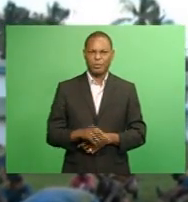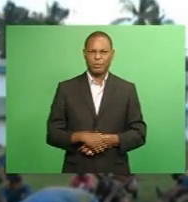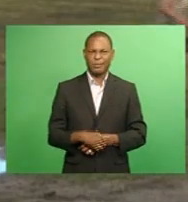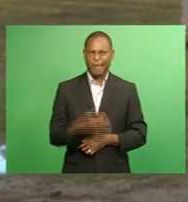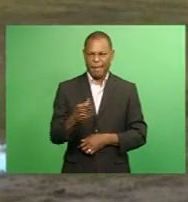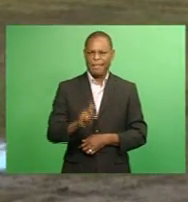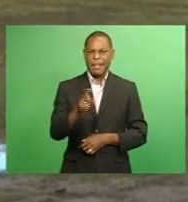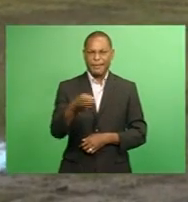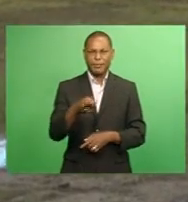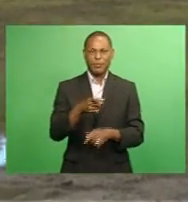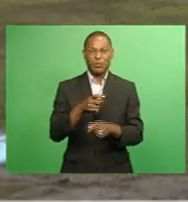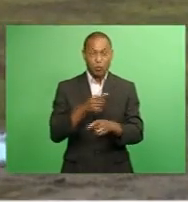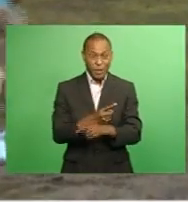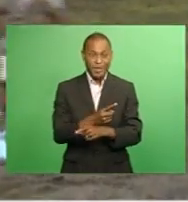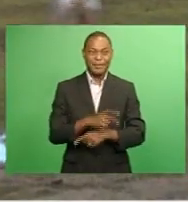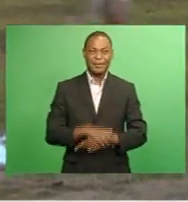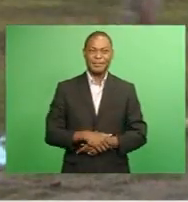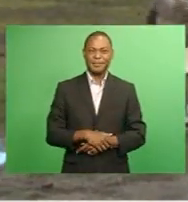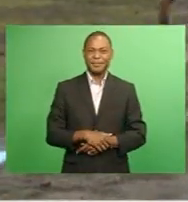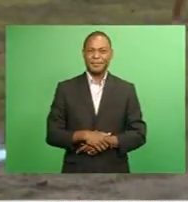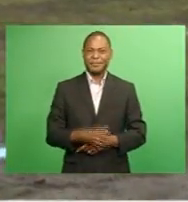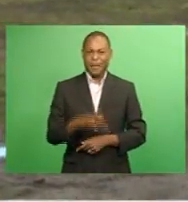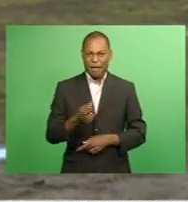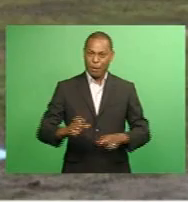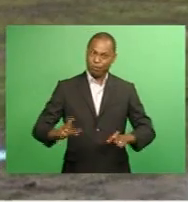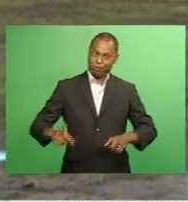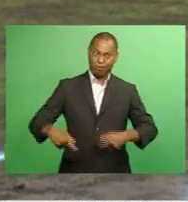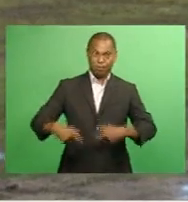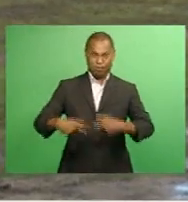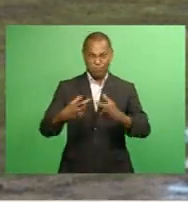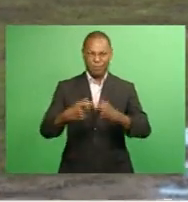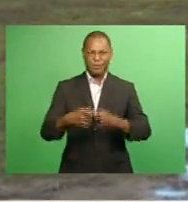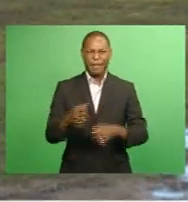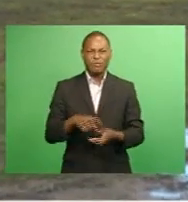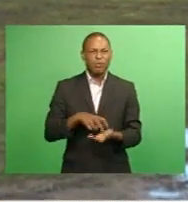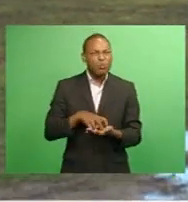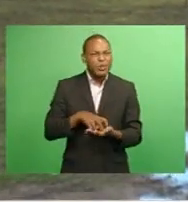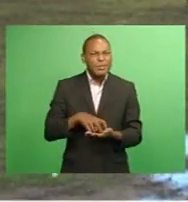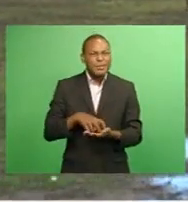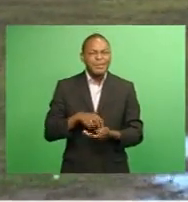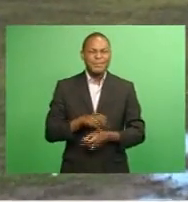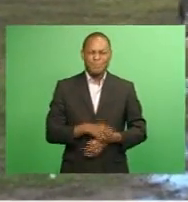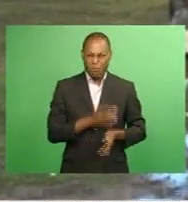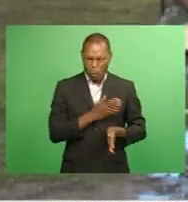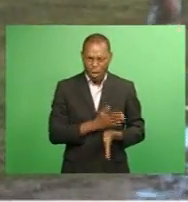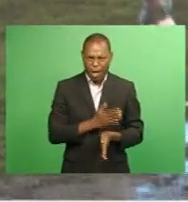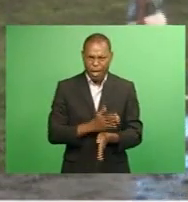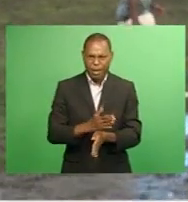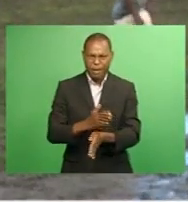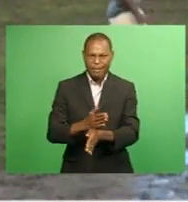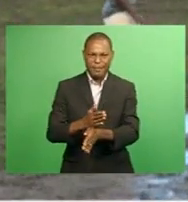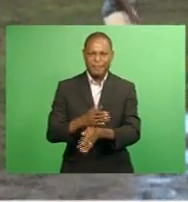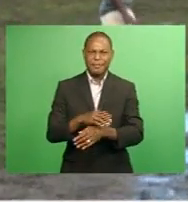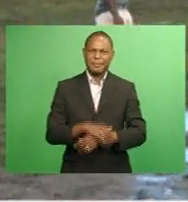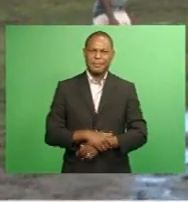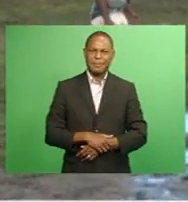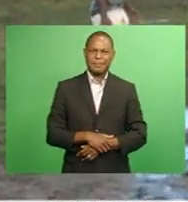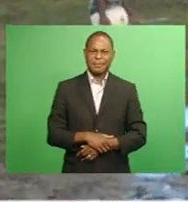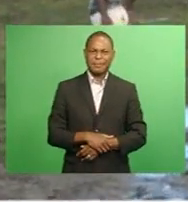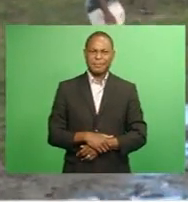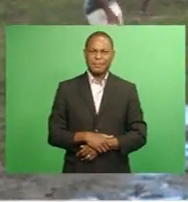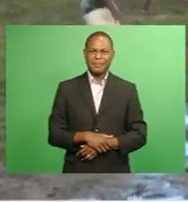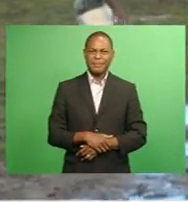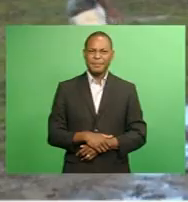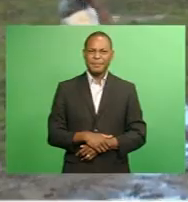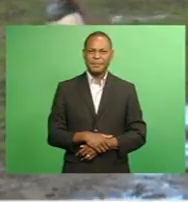week. The pre-season clashes have uncovered some weaknesses. We will work on our some